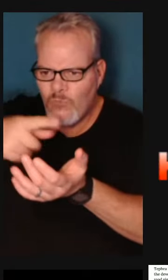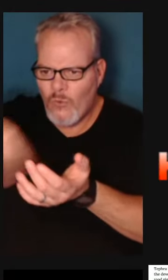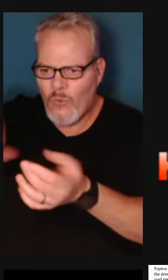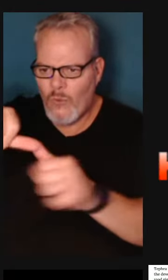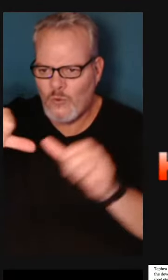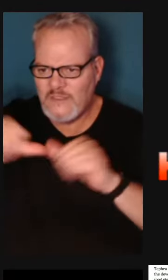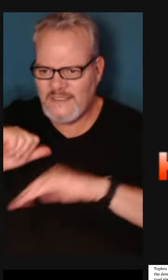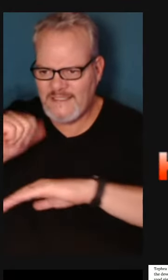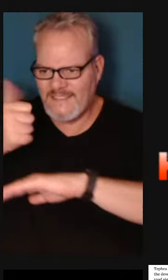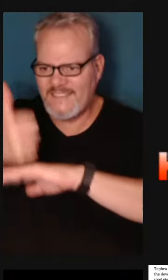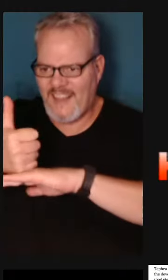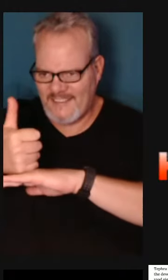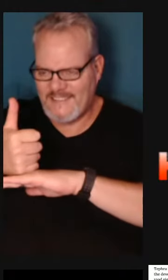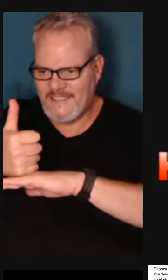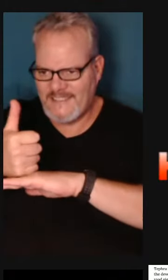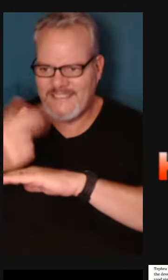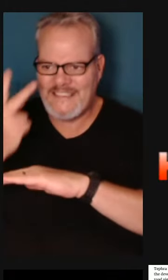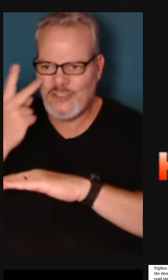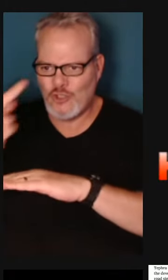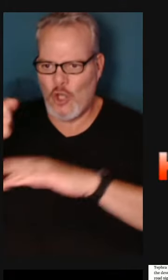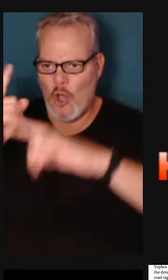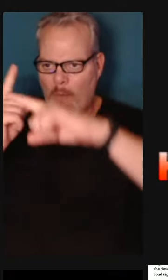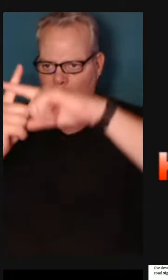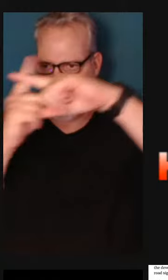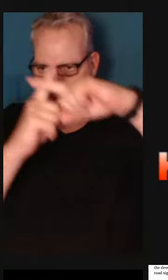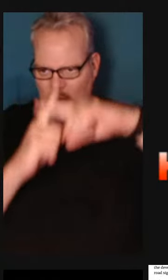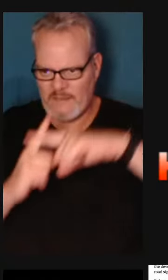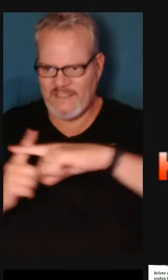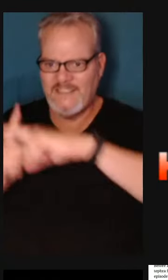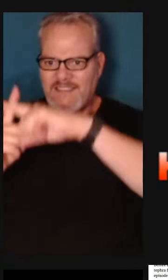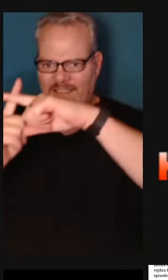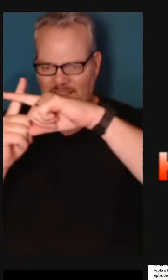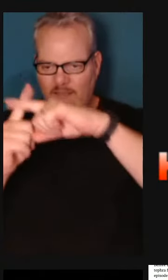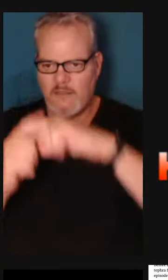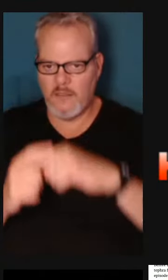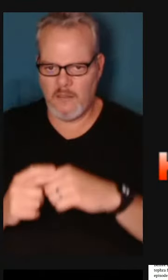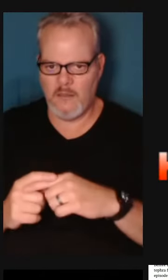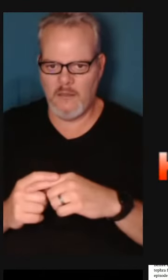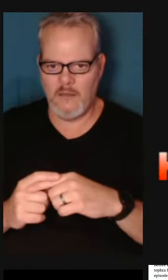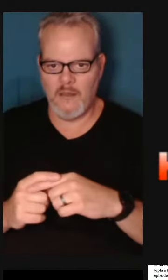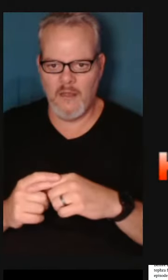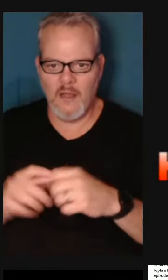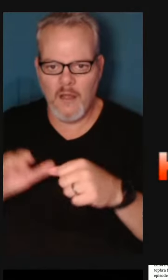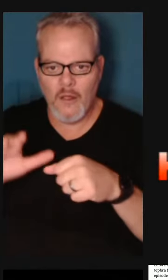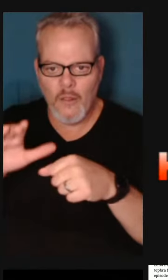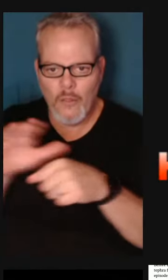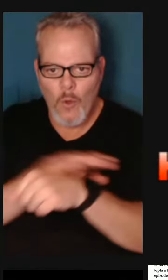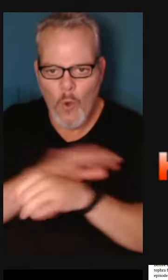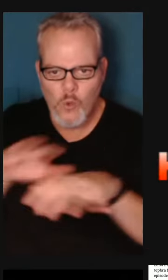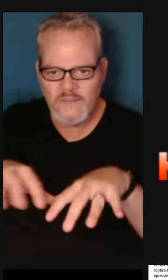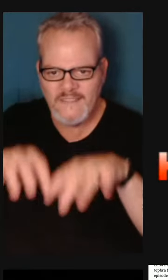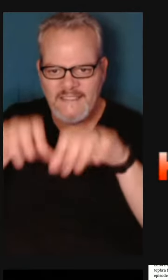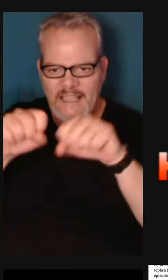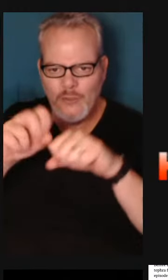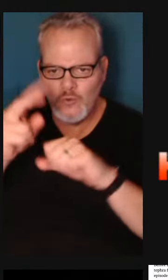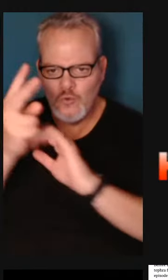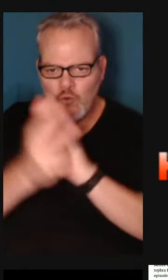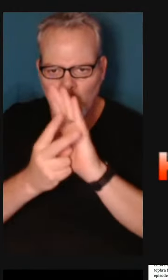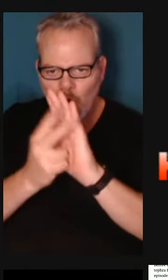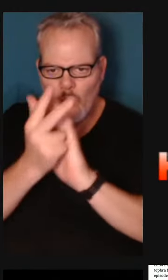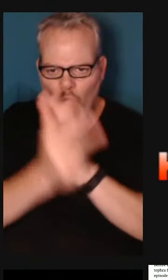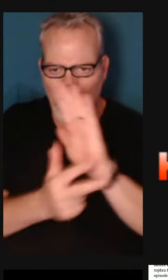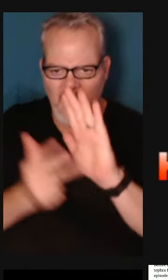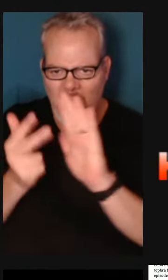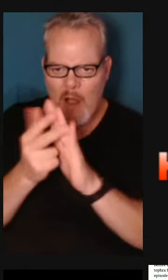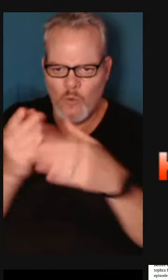data points that you guys saw on the map there. The whole transect taking 2 to 3 hours to complete. After